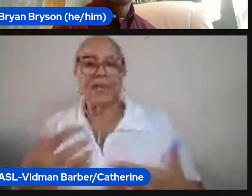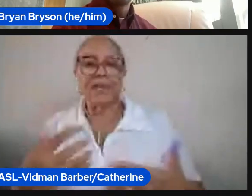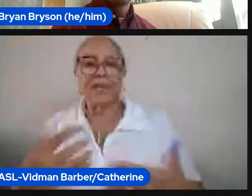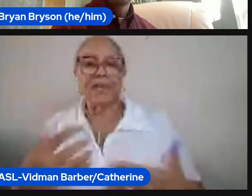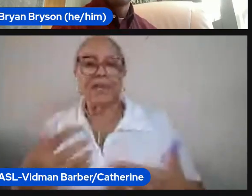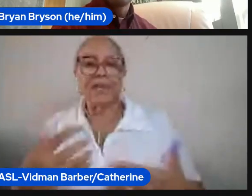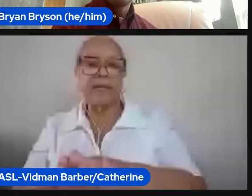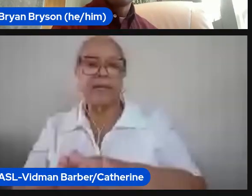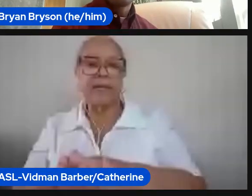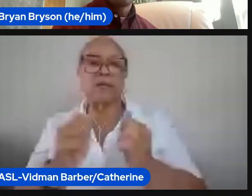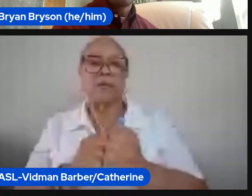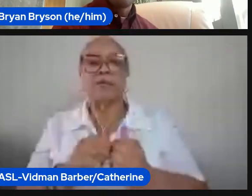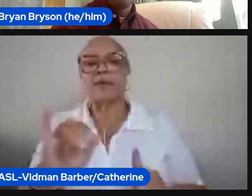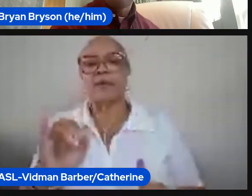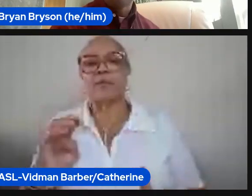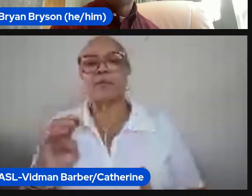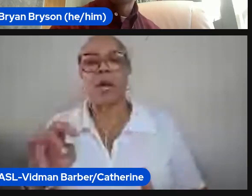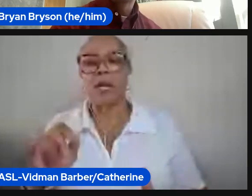immunology?